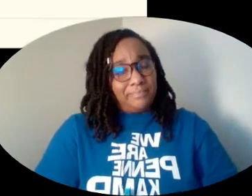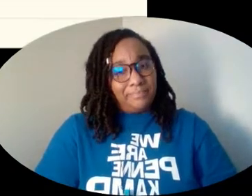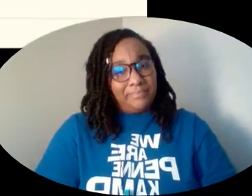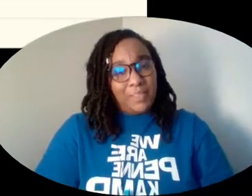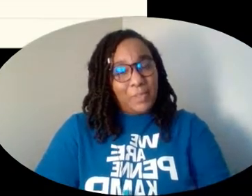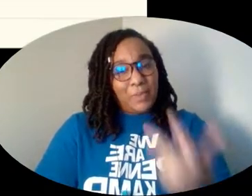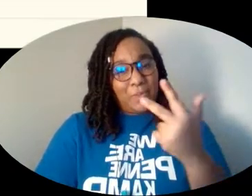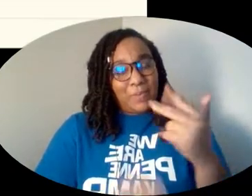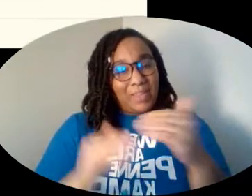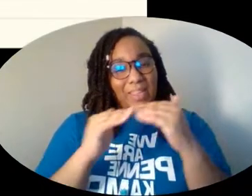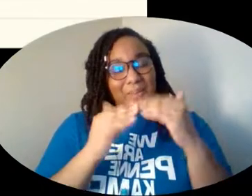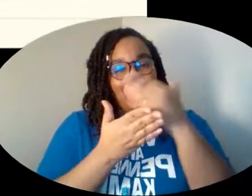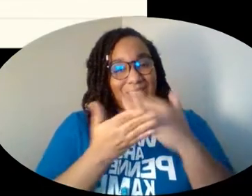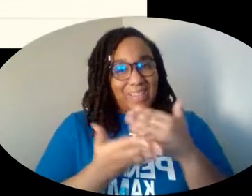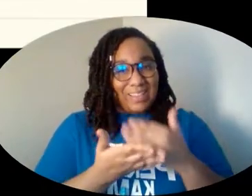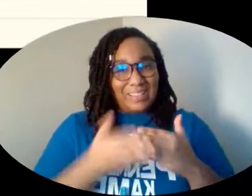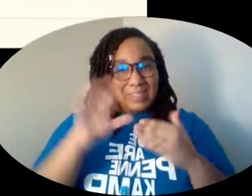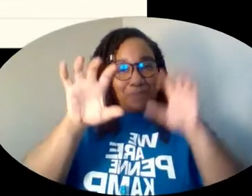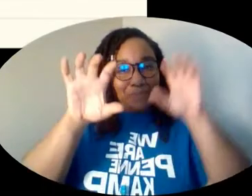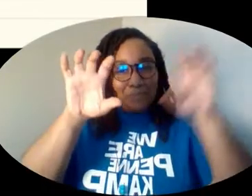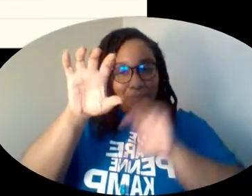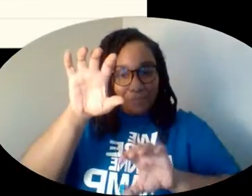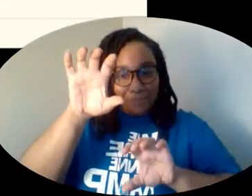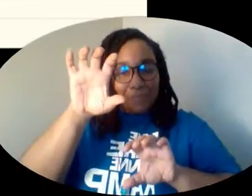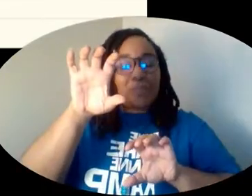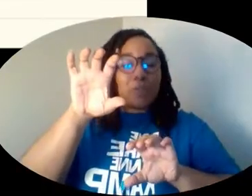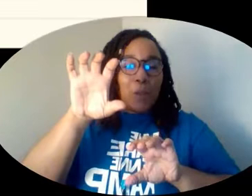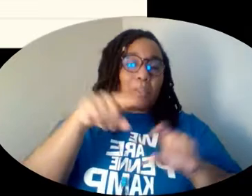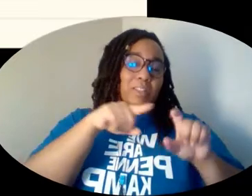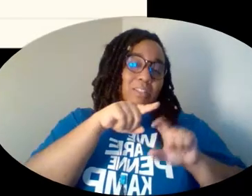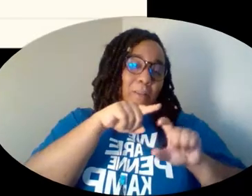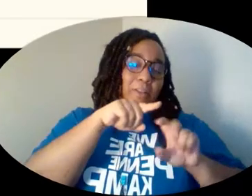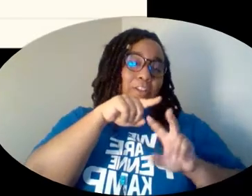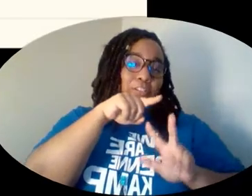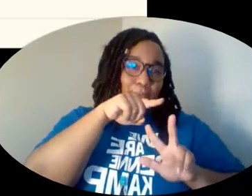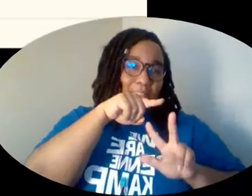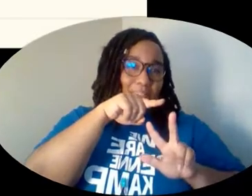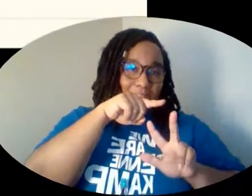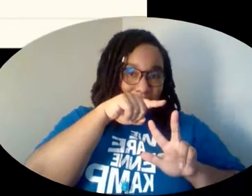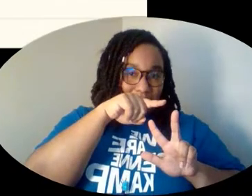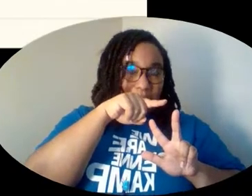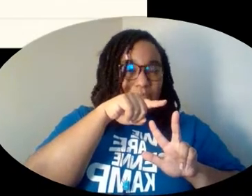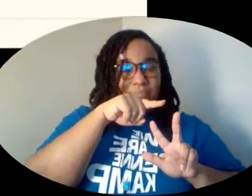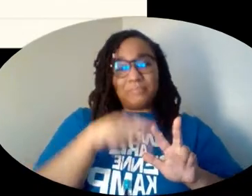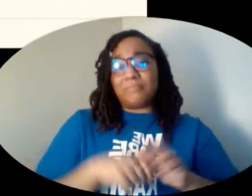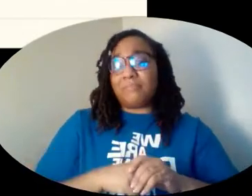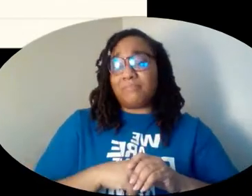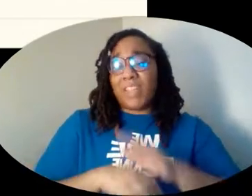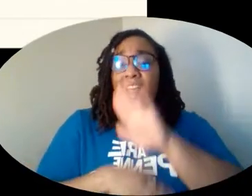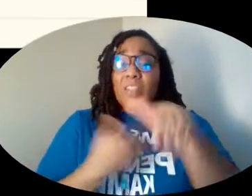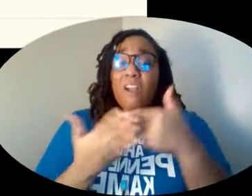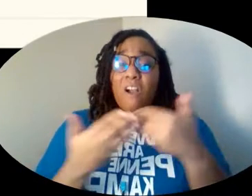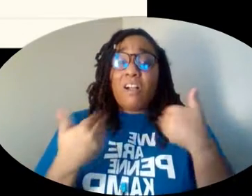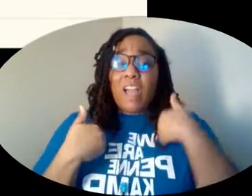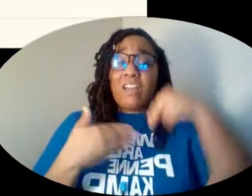There are 3 equal slices, so the denominator is 3. All 3